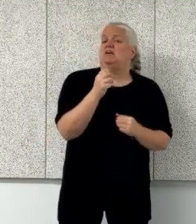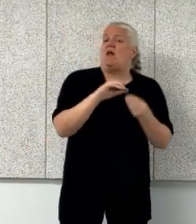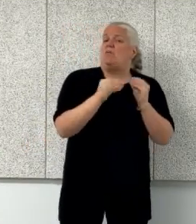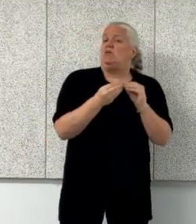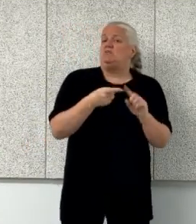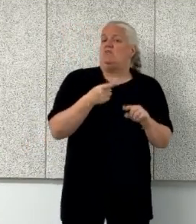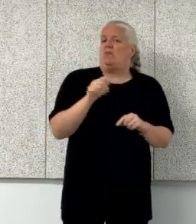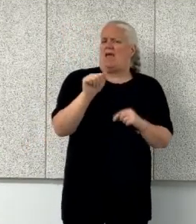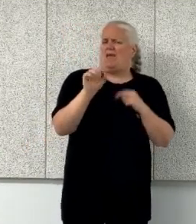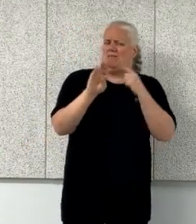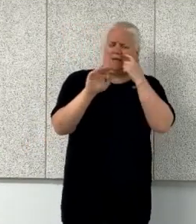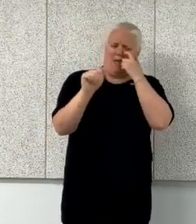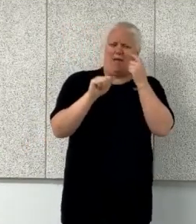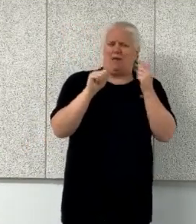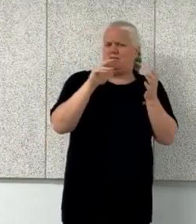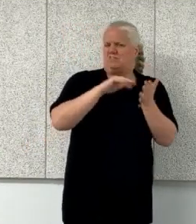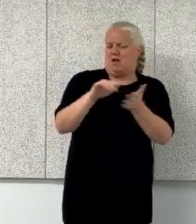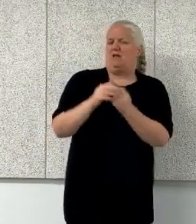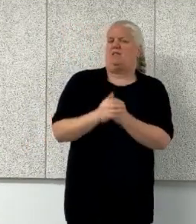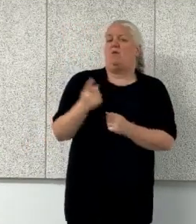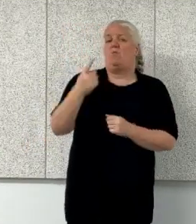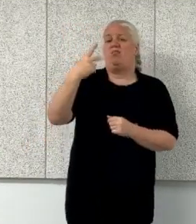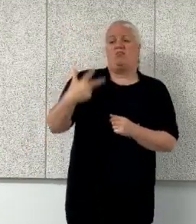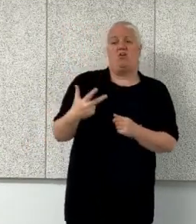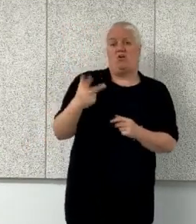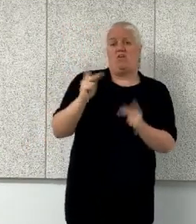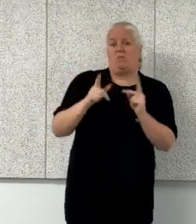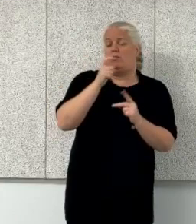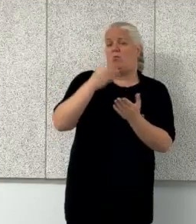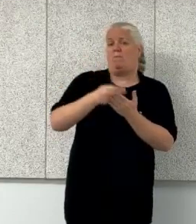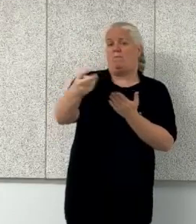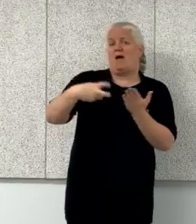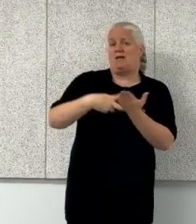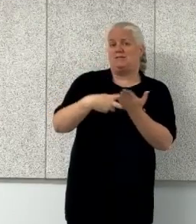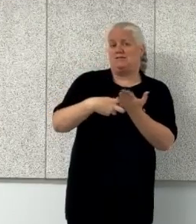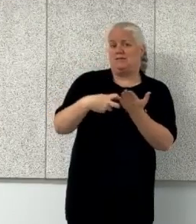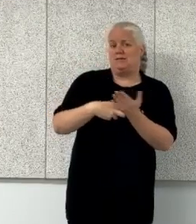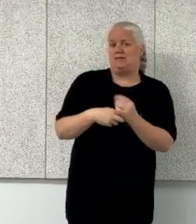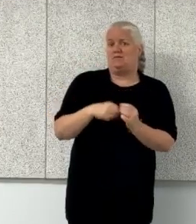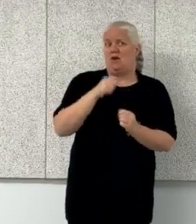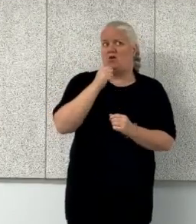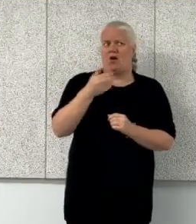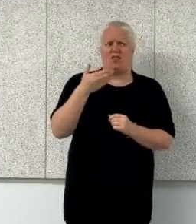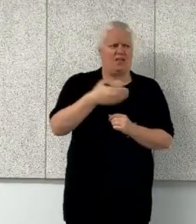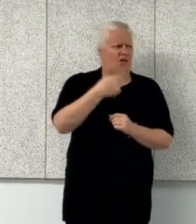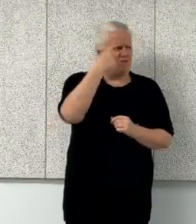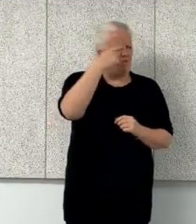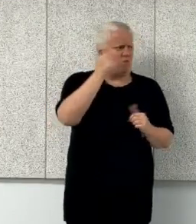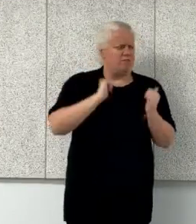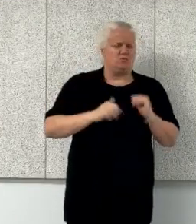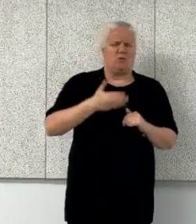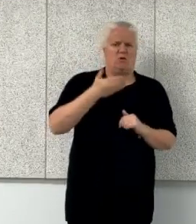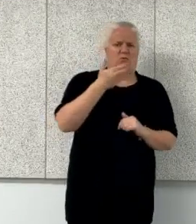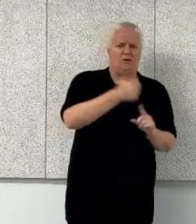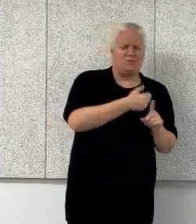about one-third of audience members who buy tickets are there for the programming, like for the show itself, and about two-thirds are